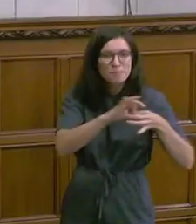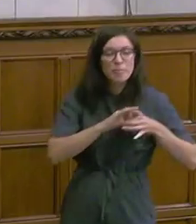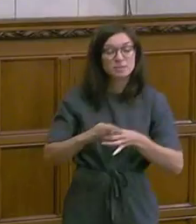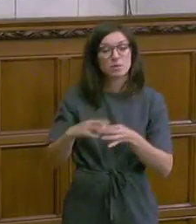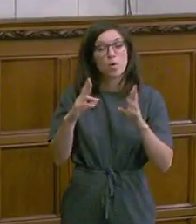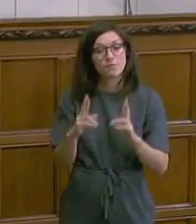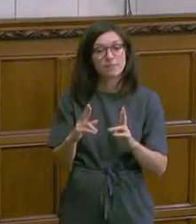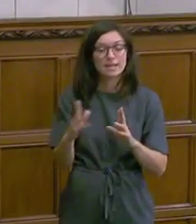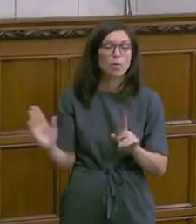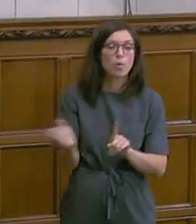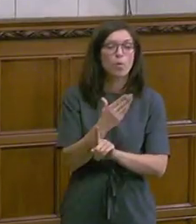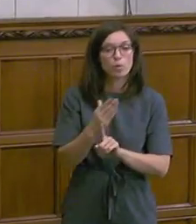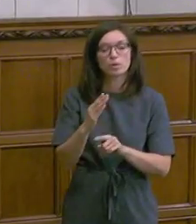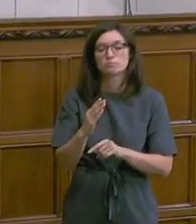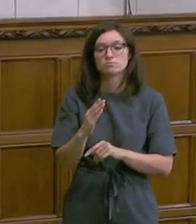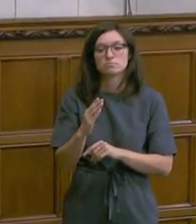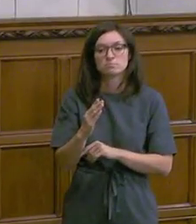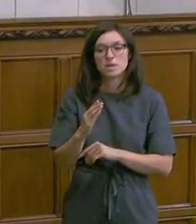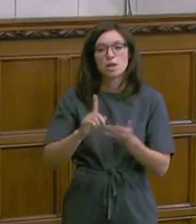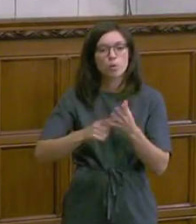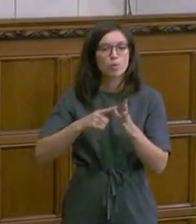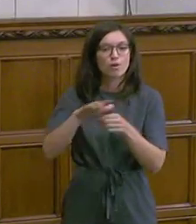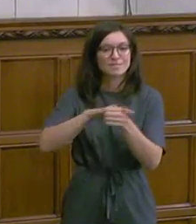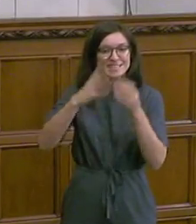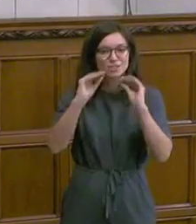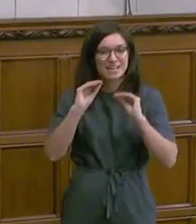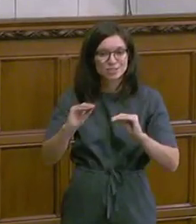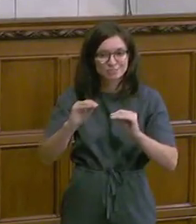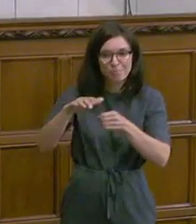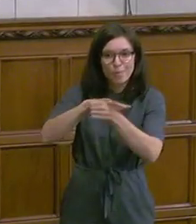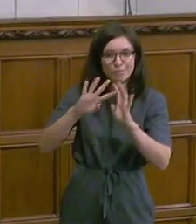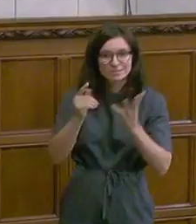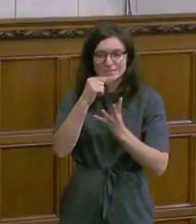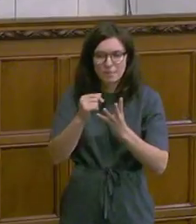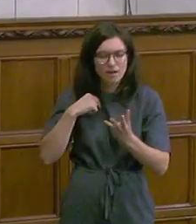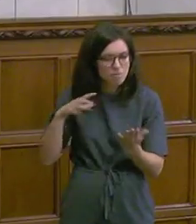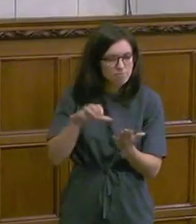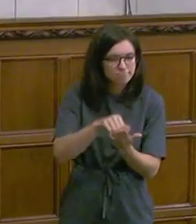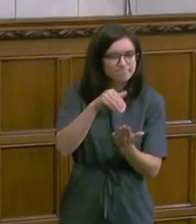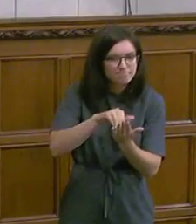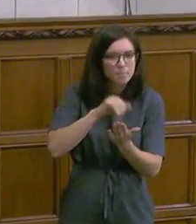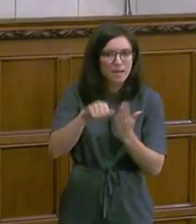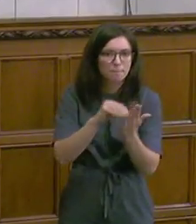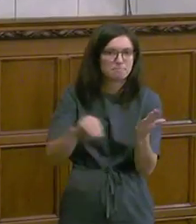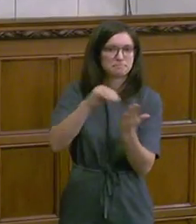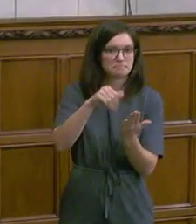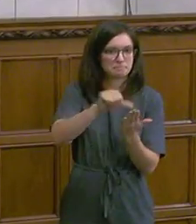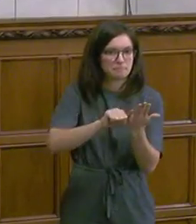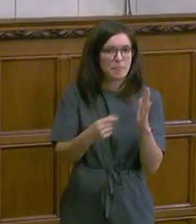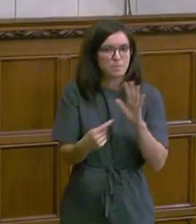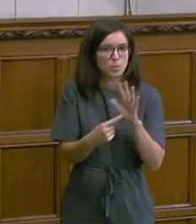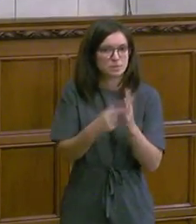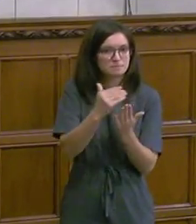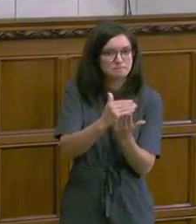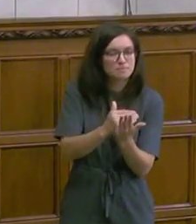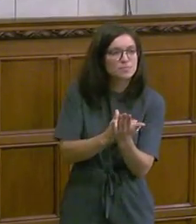and hopefully we can then have in Northern Ireland a wide approach in addressing the whole of the issues across the whole of Northern Ireland. We'd like to see a plan to train